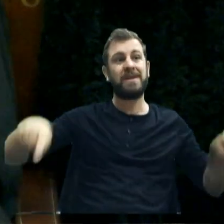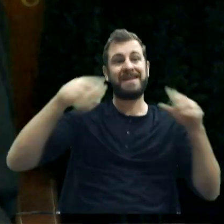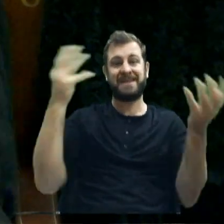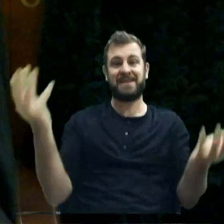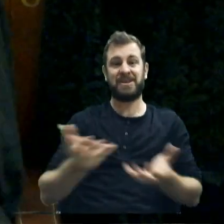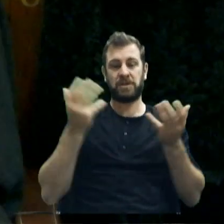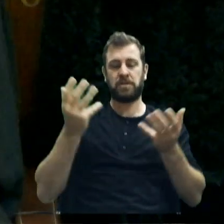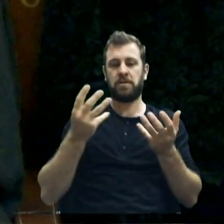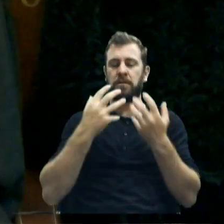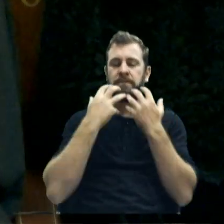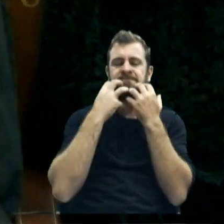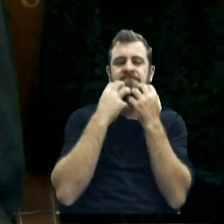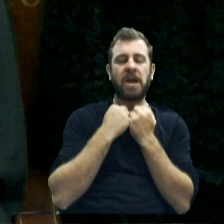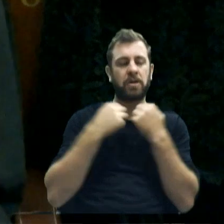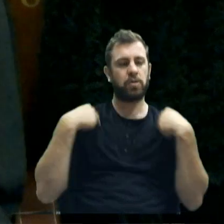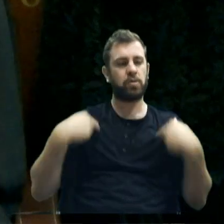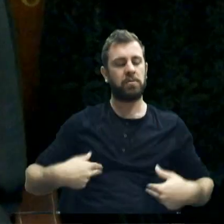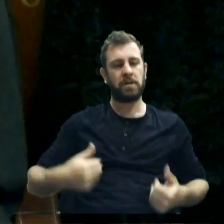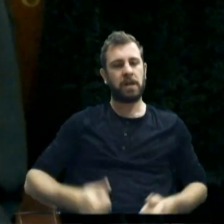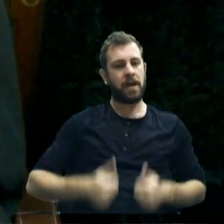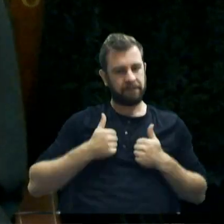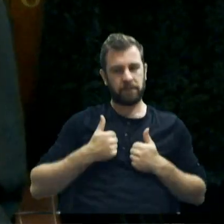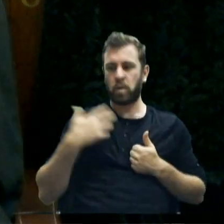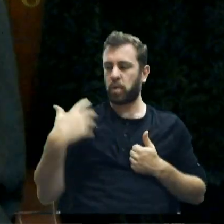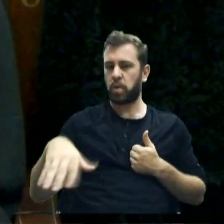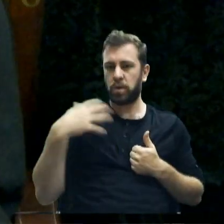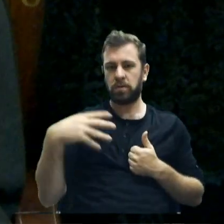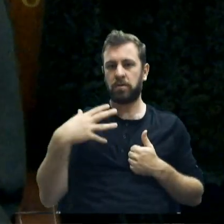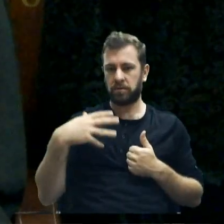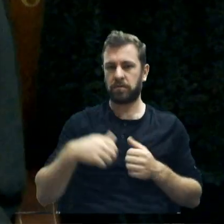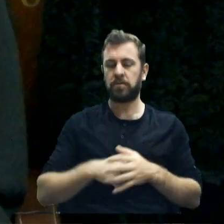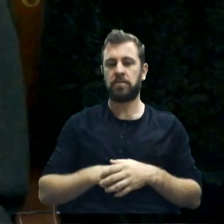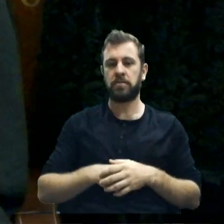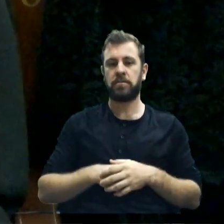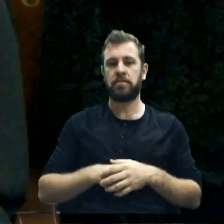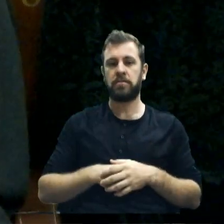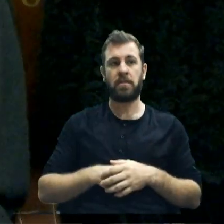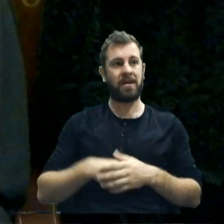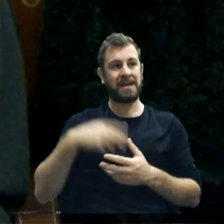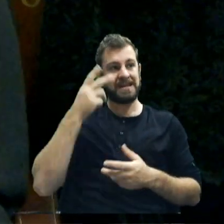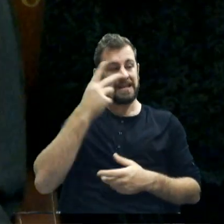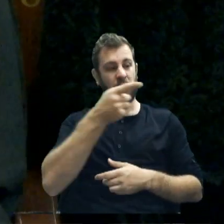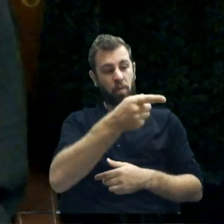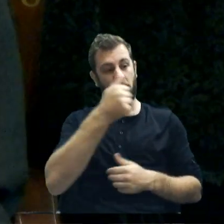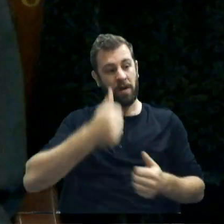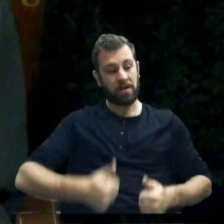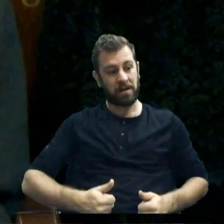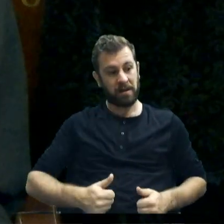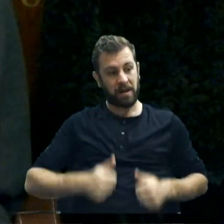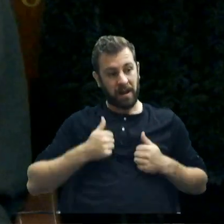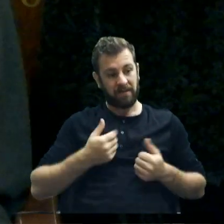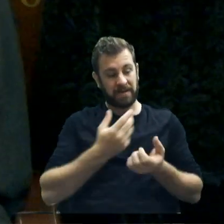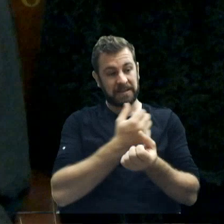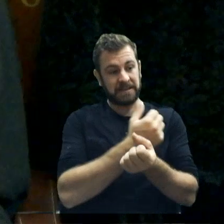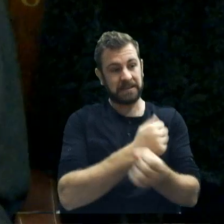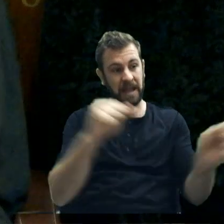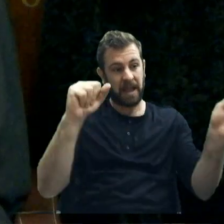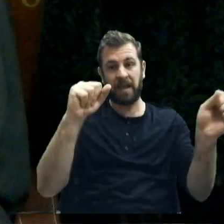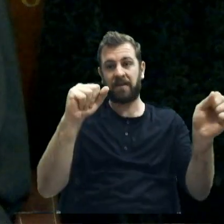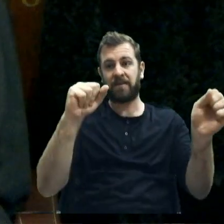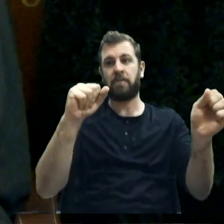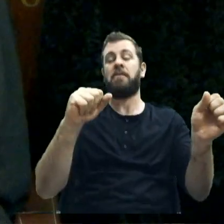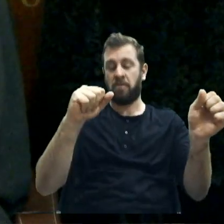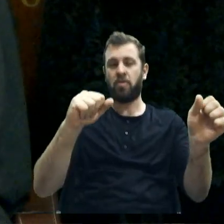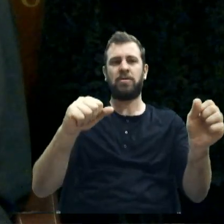I've seen it, and so have you, in the practical sense that when an individual, when one life is saved, they celebrate like all of humanity is